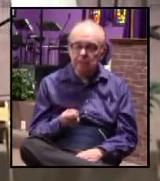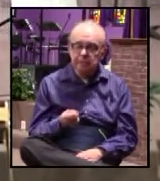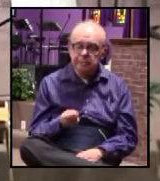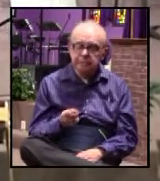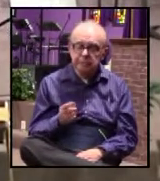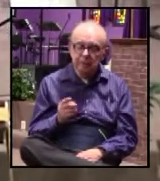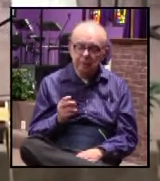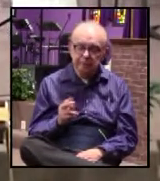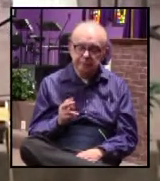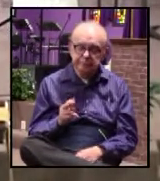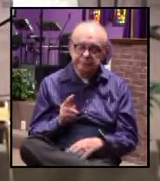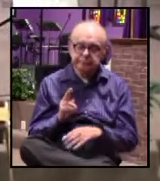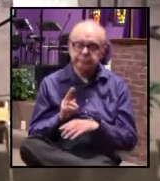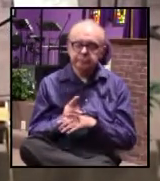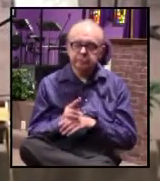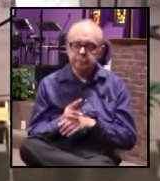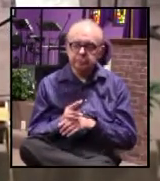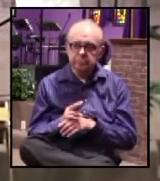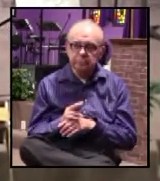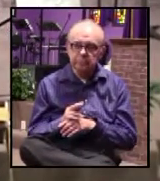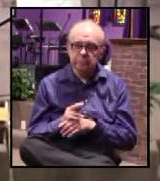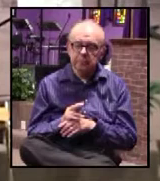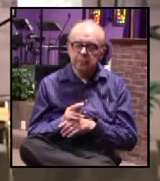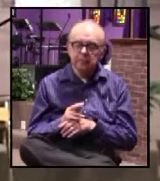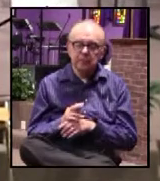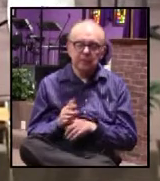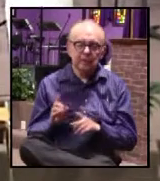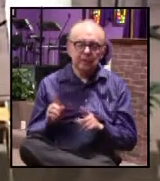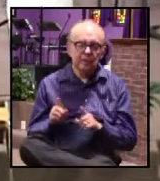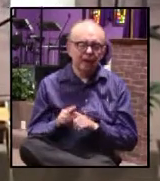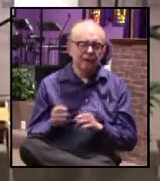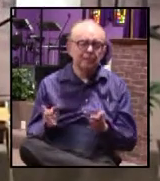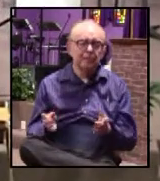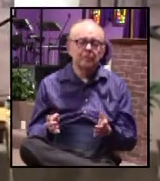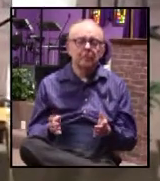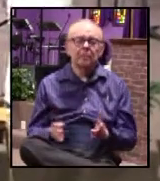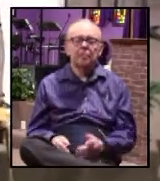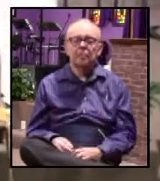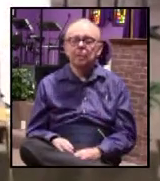wear the emblems? For instance, like,